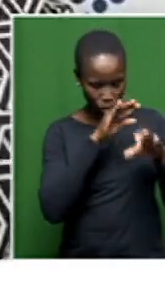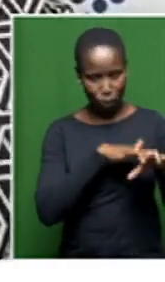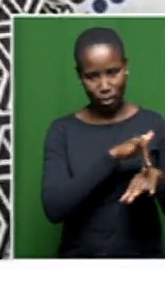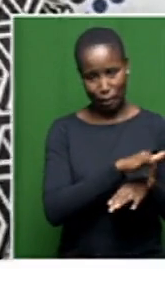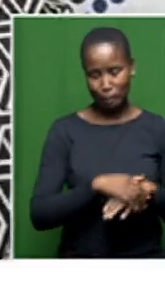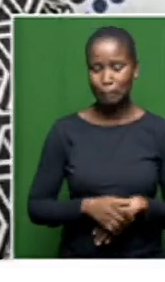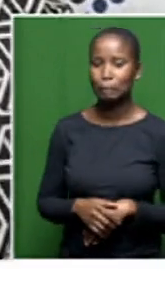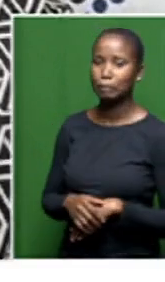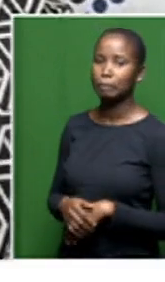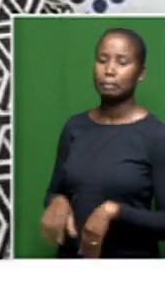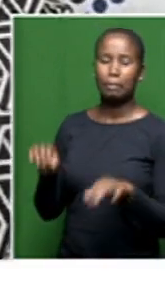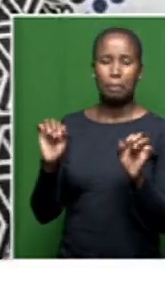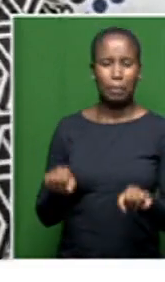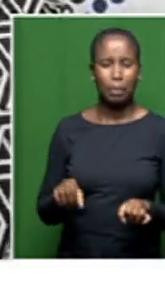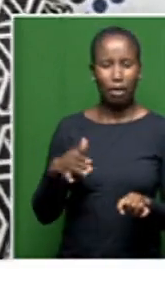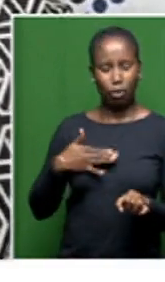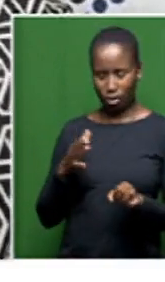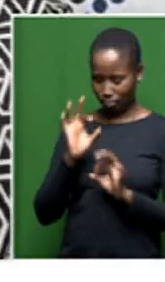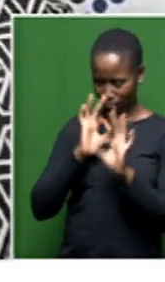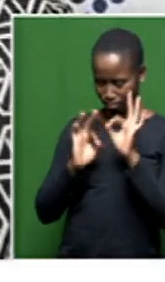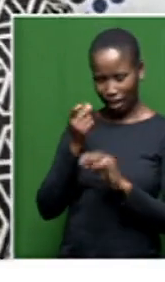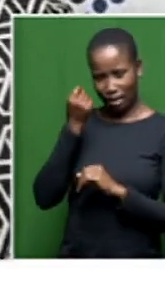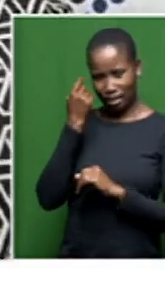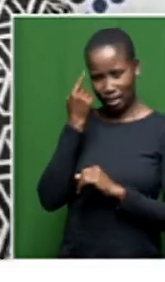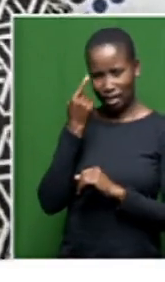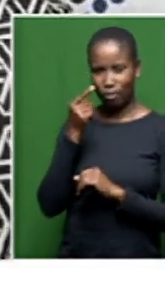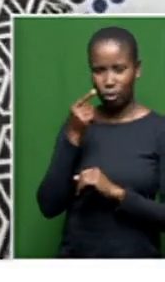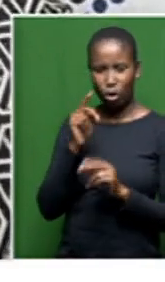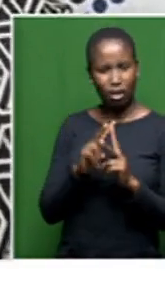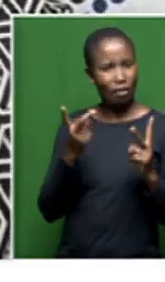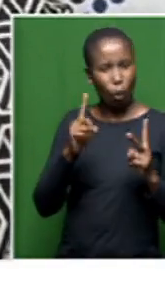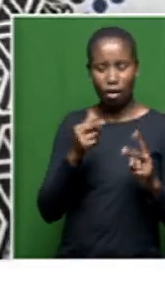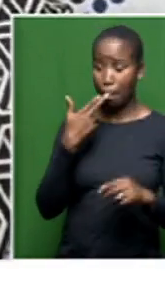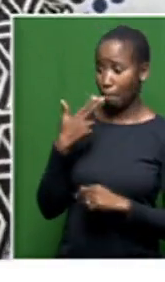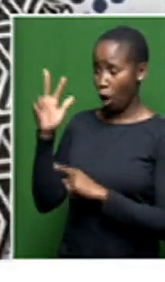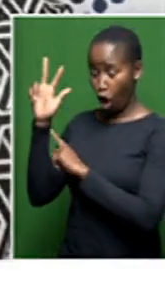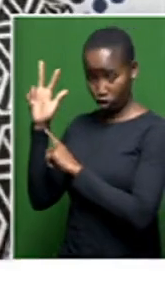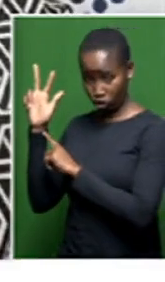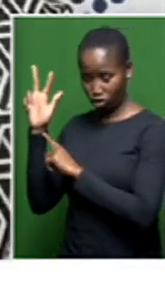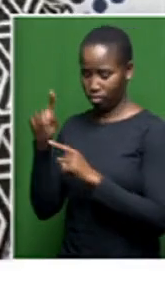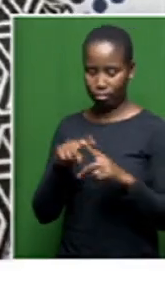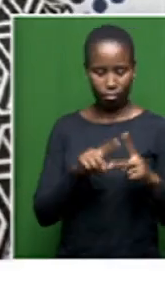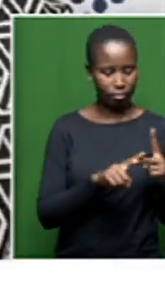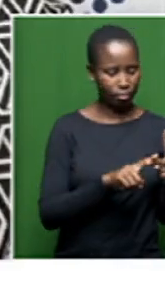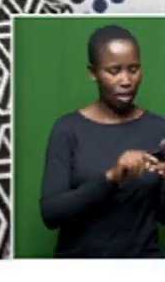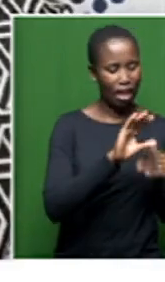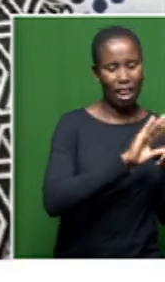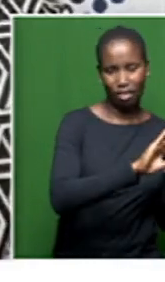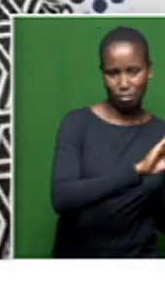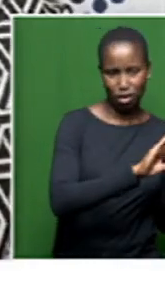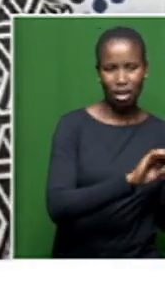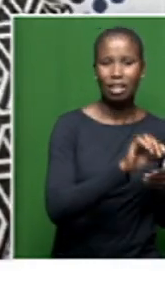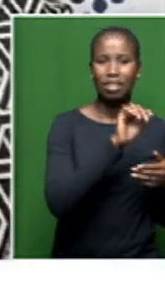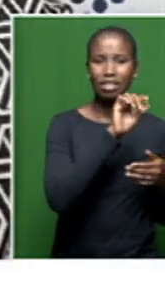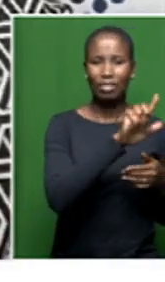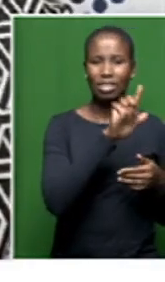I want to get a bit of an understanding between a pledge and an actual investment. So, I mean, 774 billion rand worth